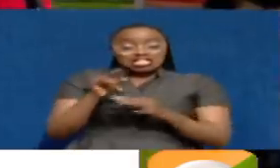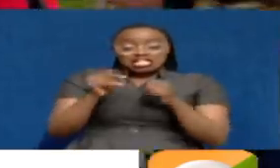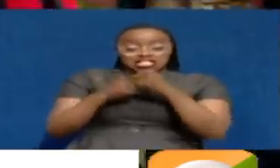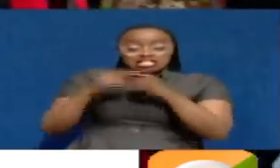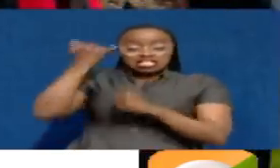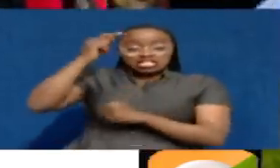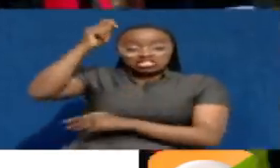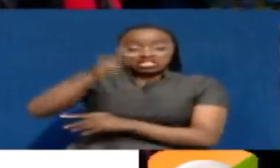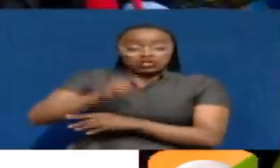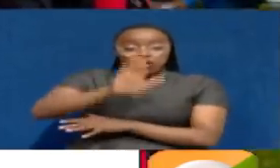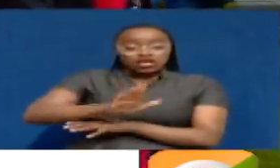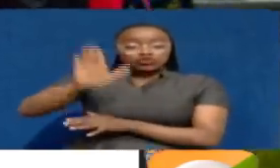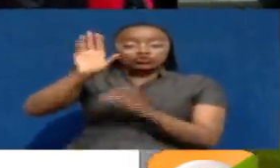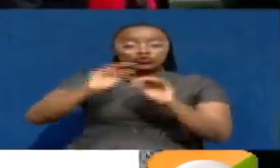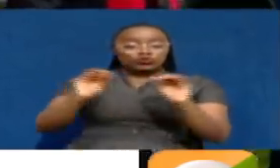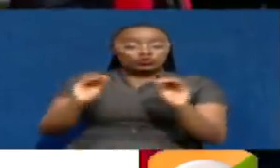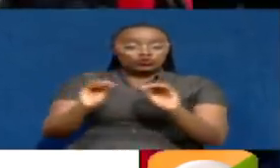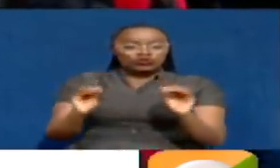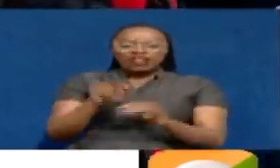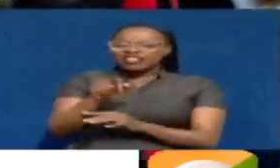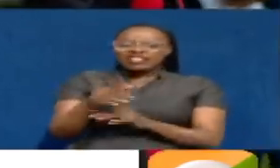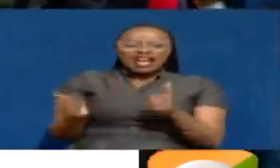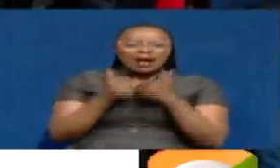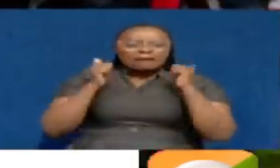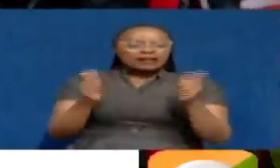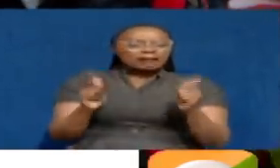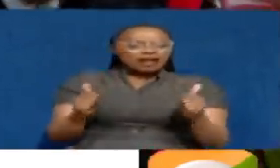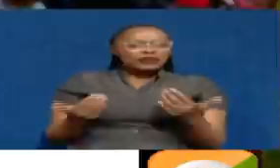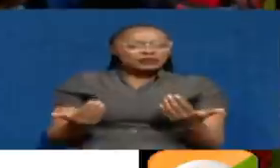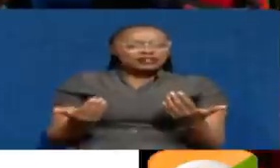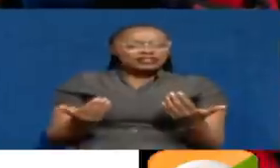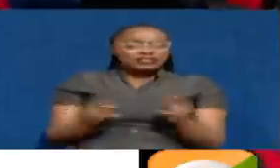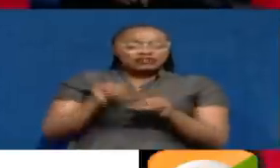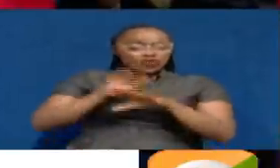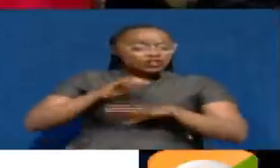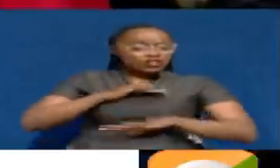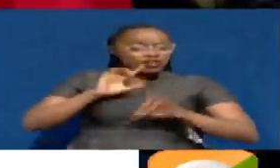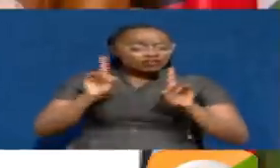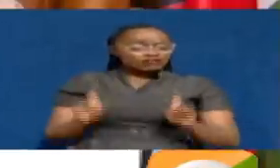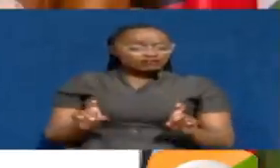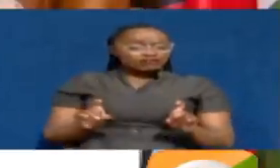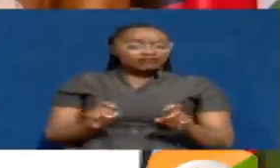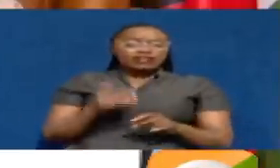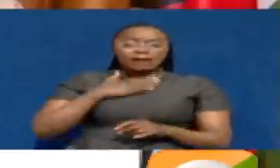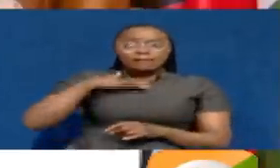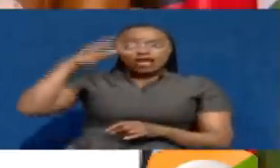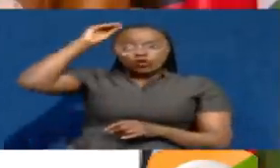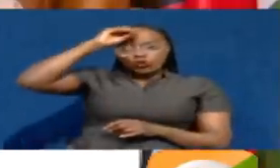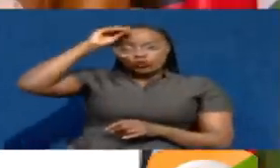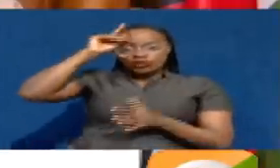6 judges were not sworn in. This has not happened. Is this good enough? My view is